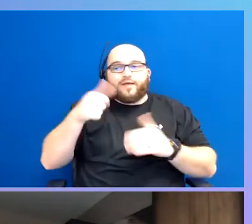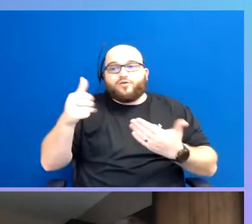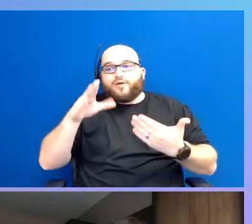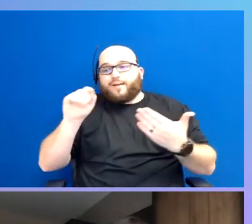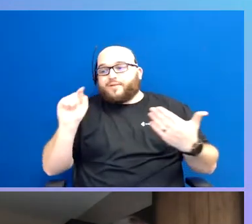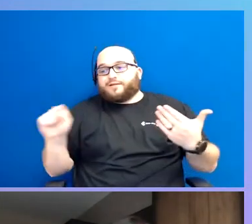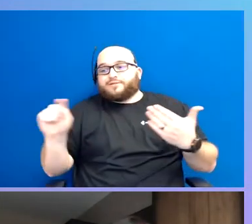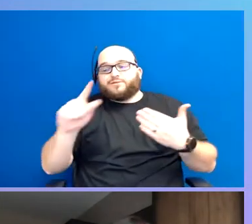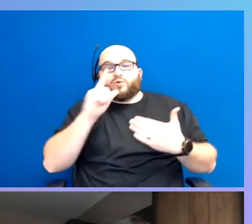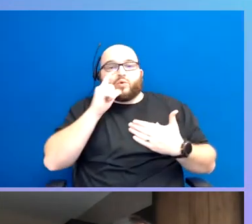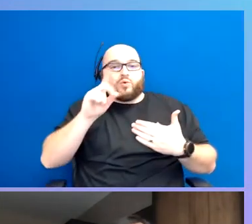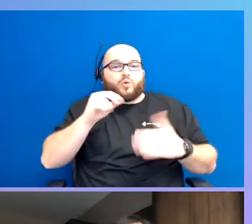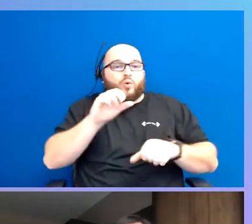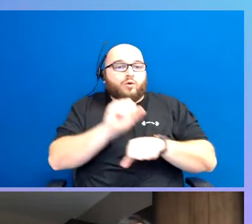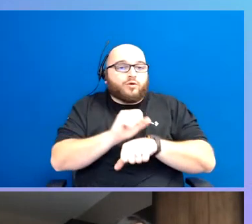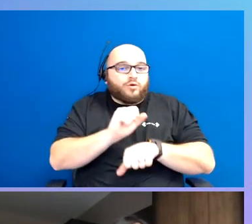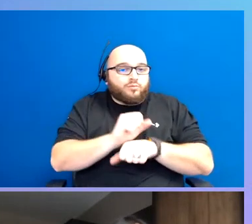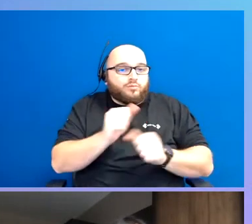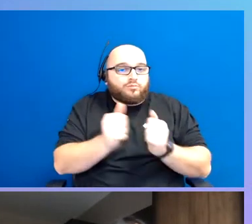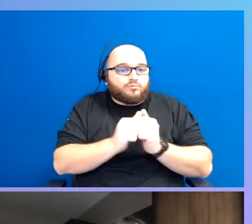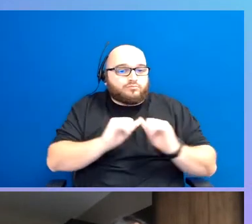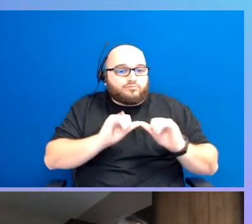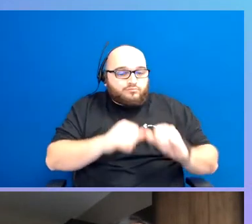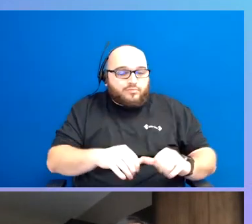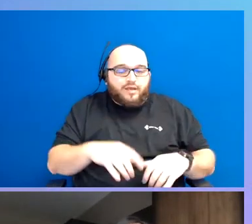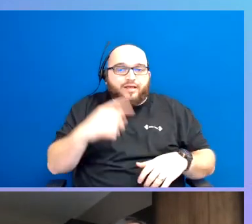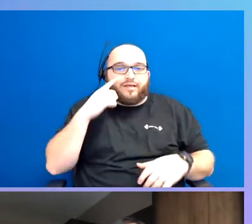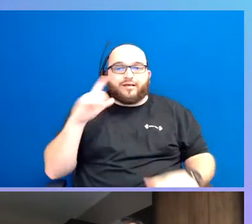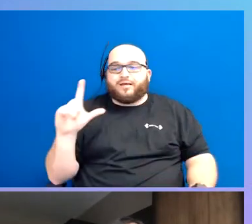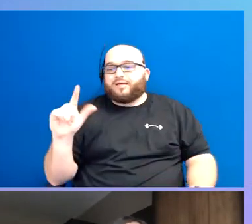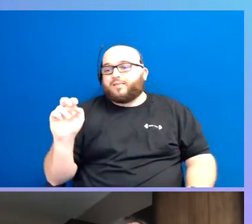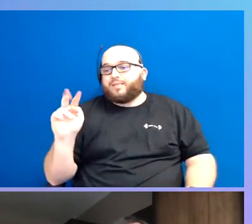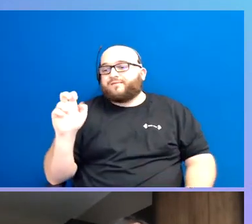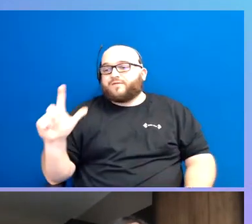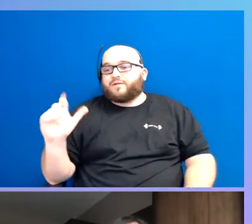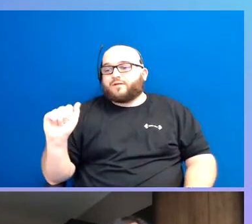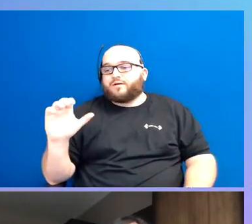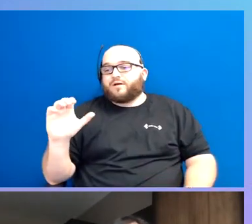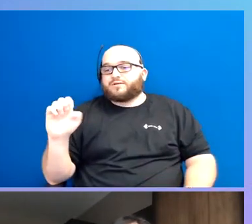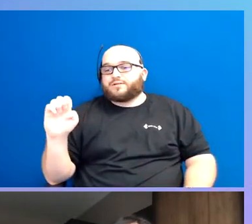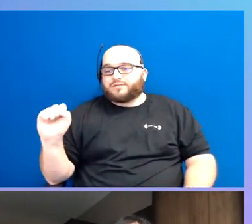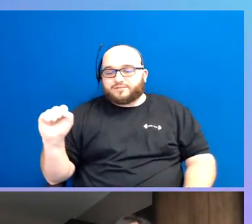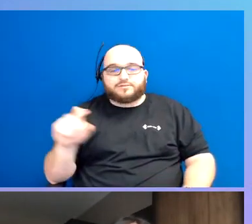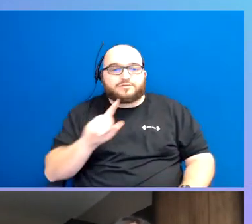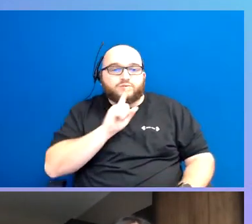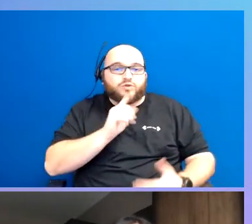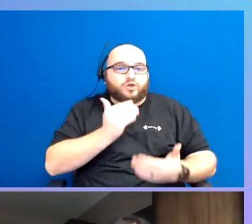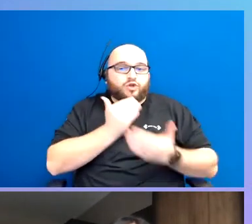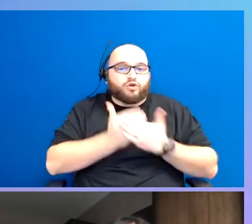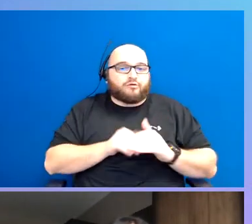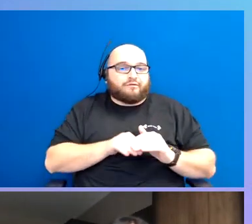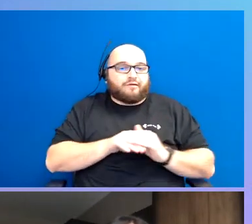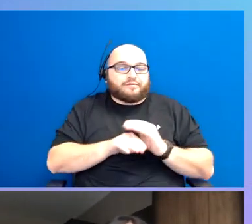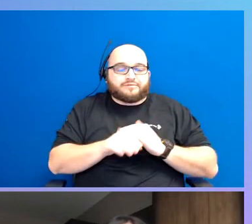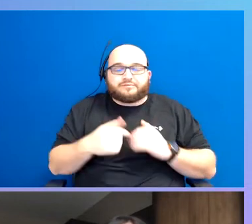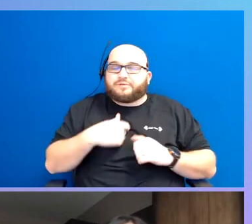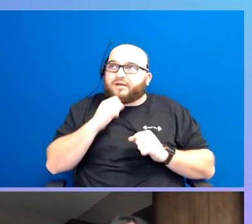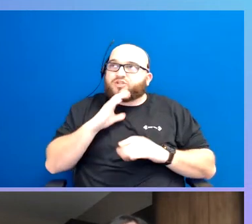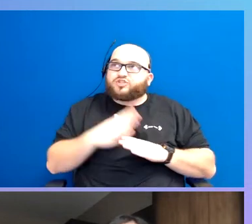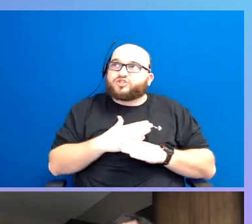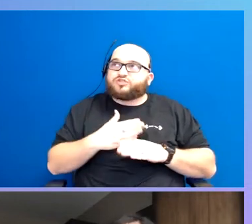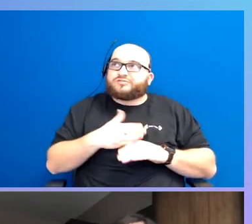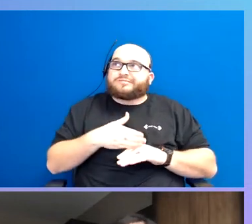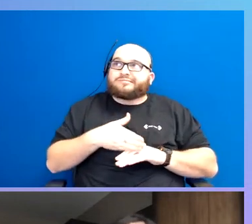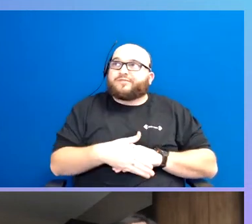well, I believe Level Access also has a really good article on this. I can probably share this after